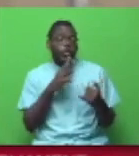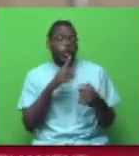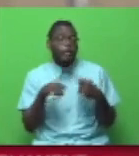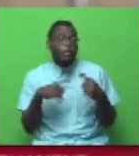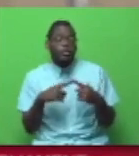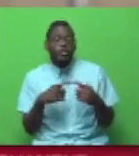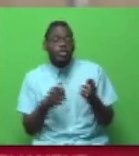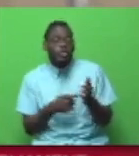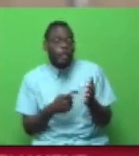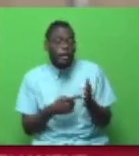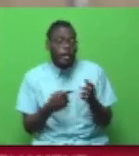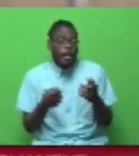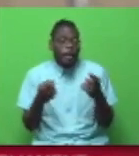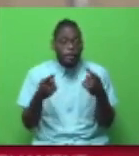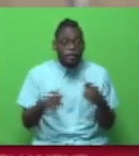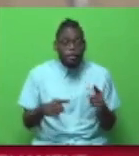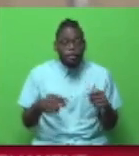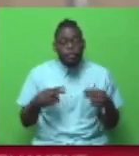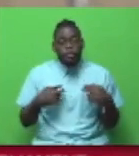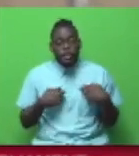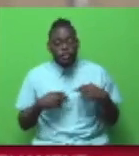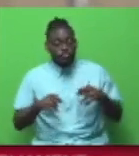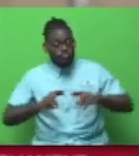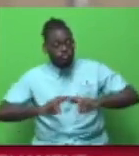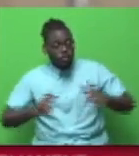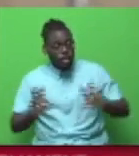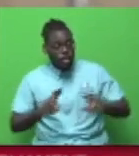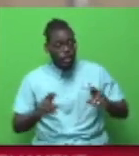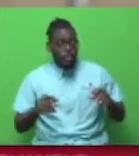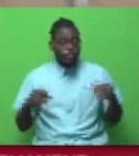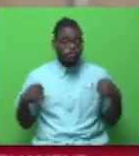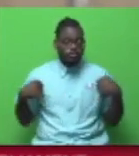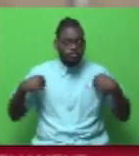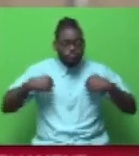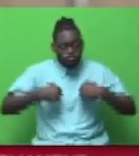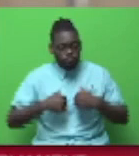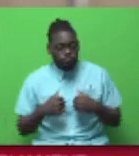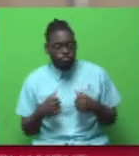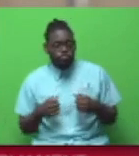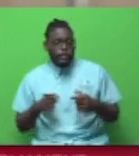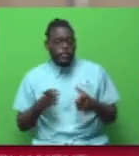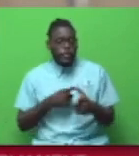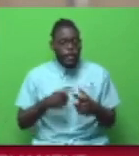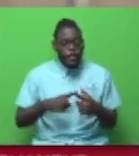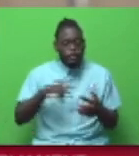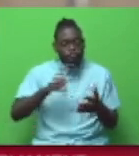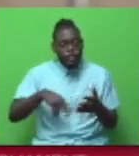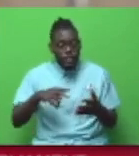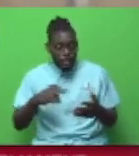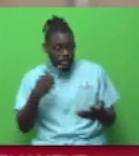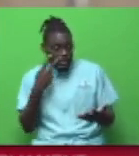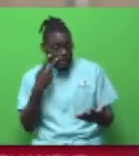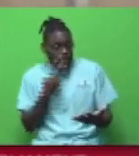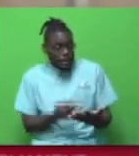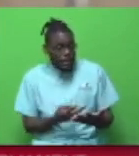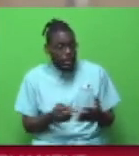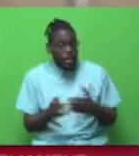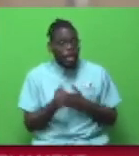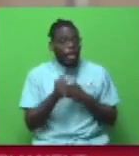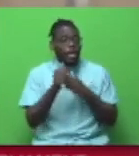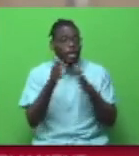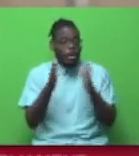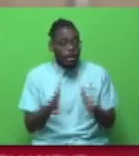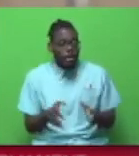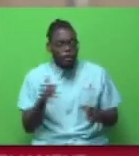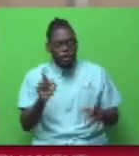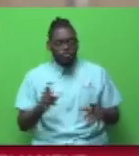in preparation for this debate, I came across a quote, and it said, leaders must be courageous enough to make tough decisions and ensure that